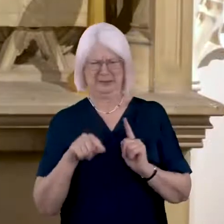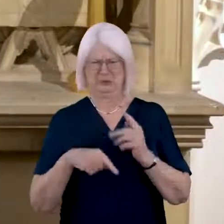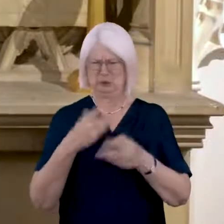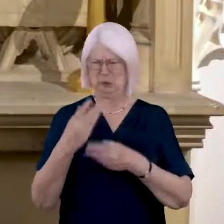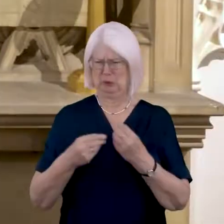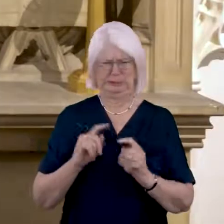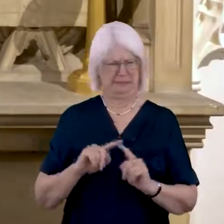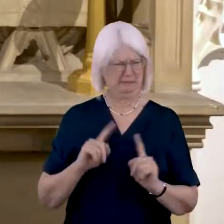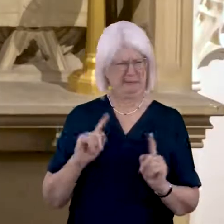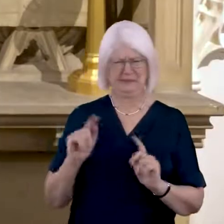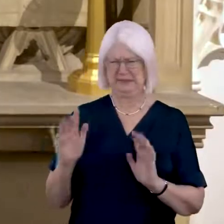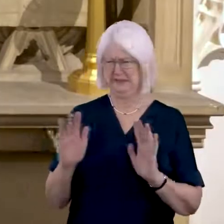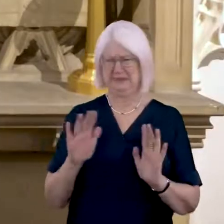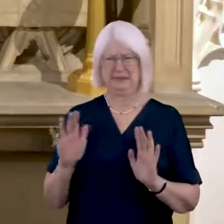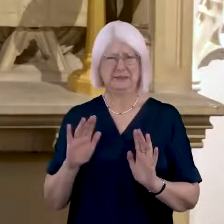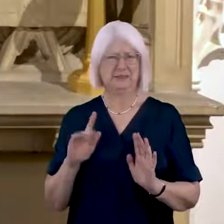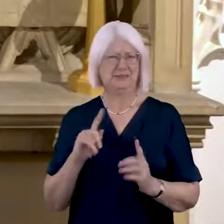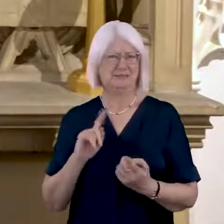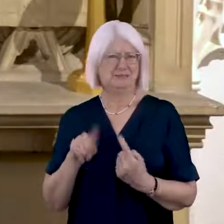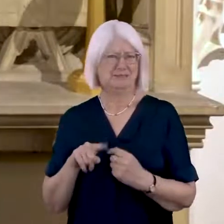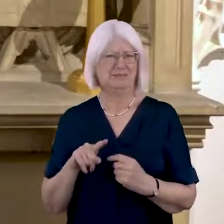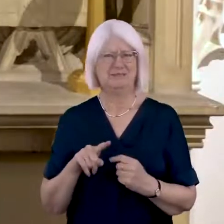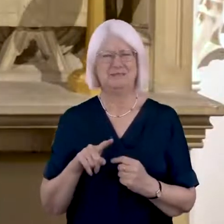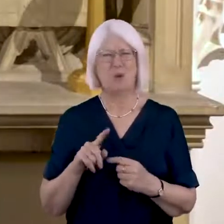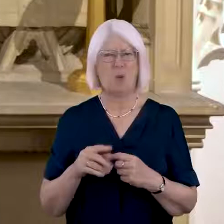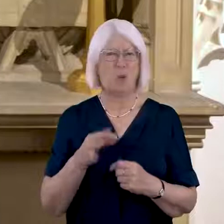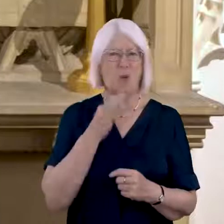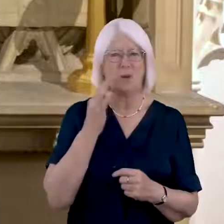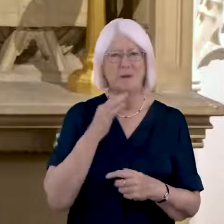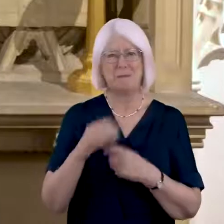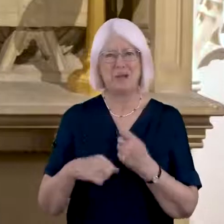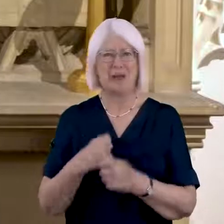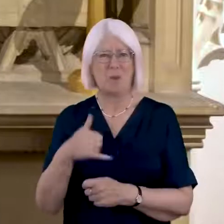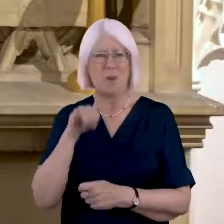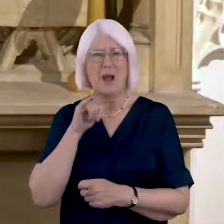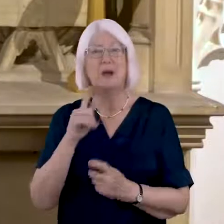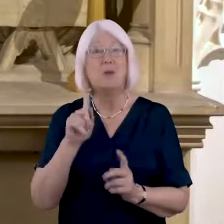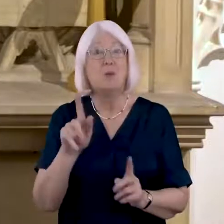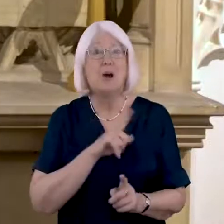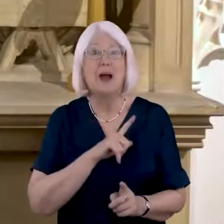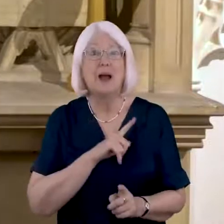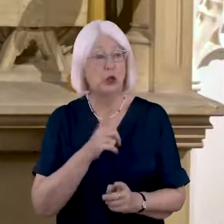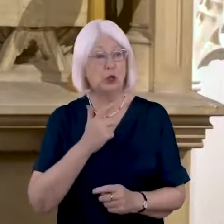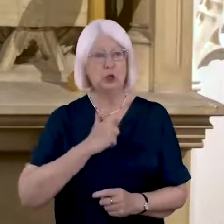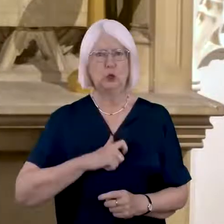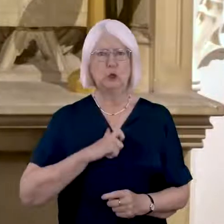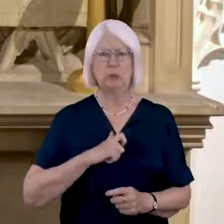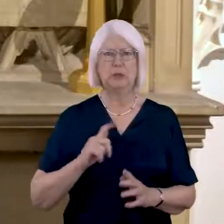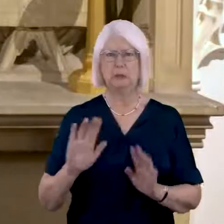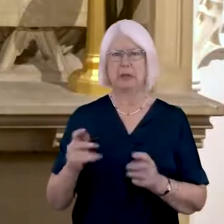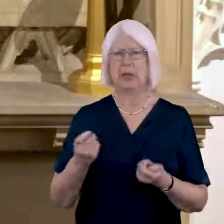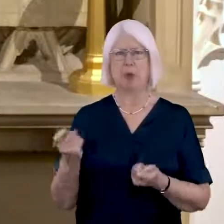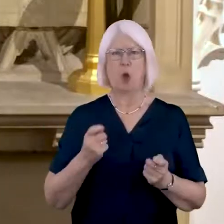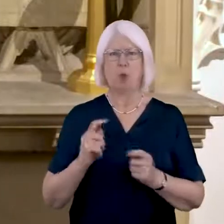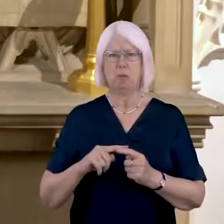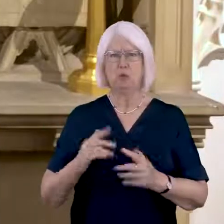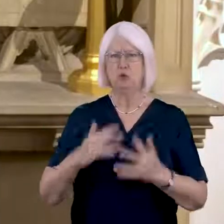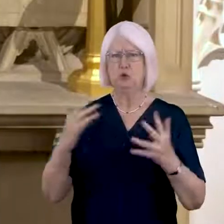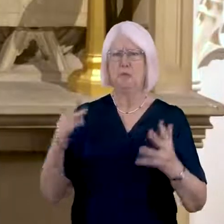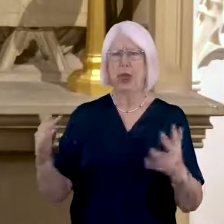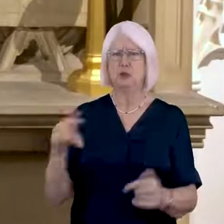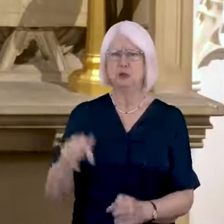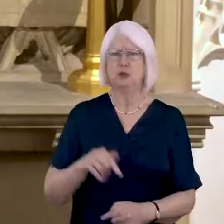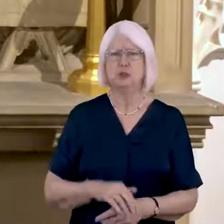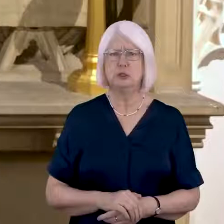wine. The problem is, human beings cannot cope with abundance. Some, like